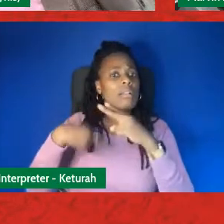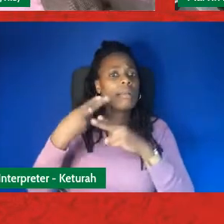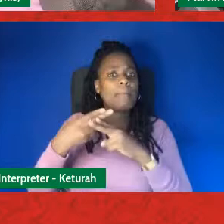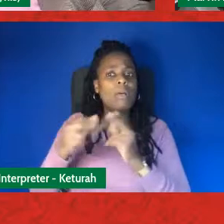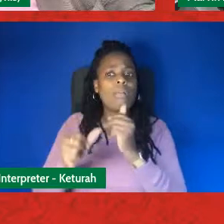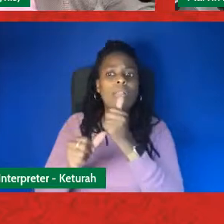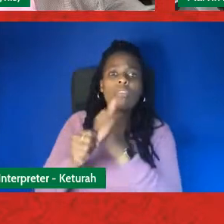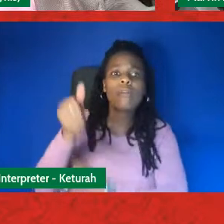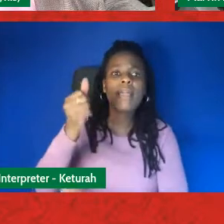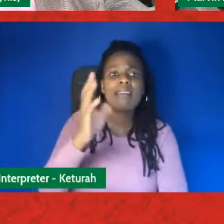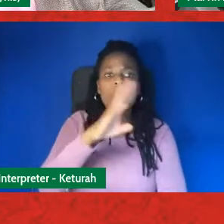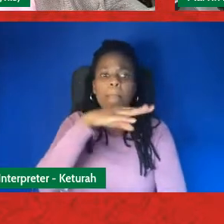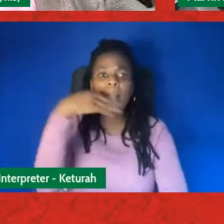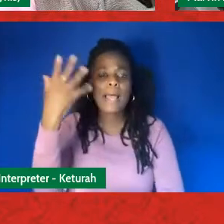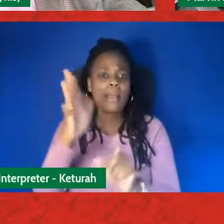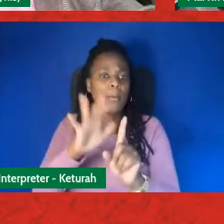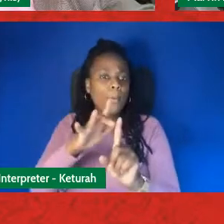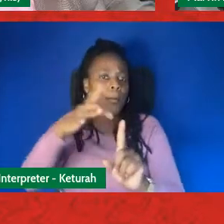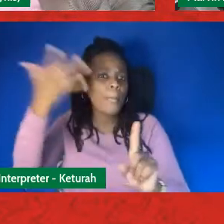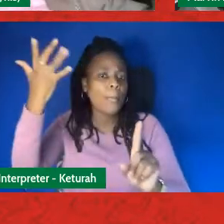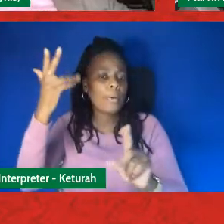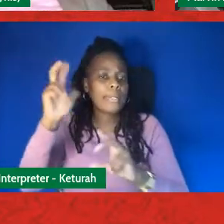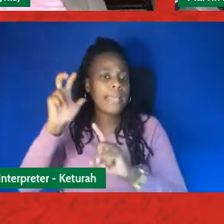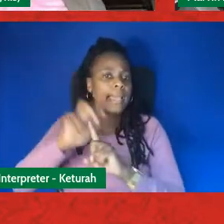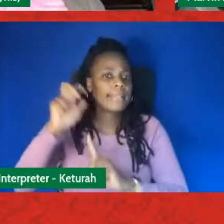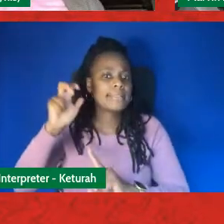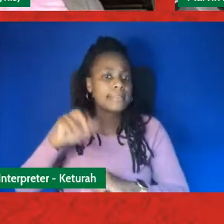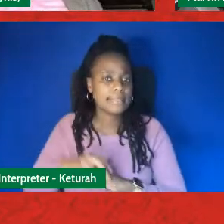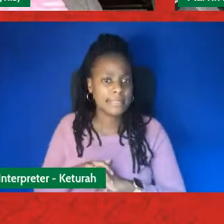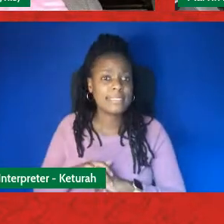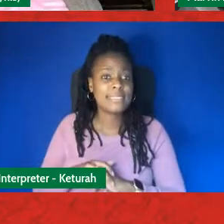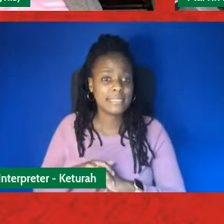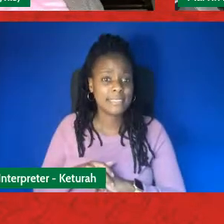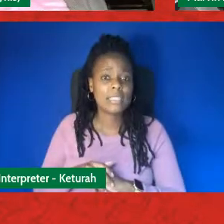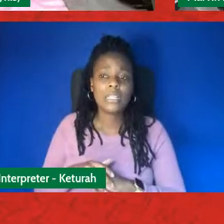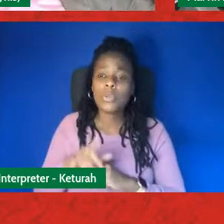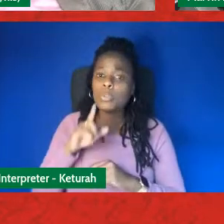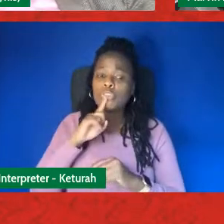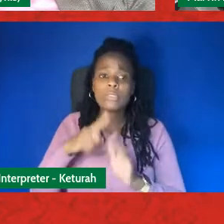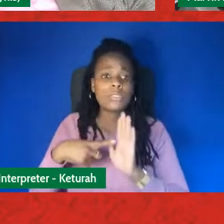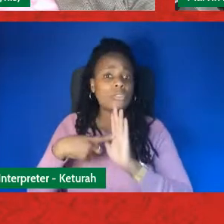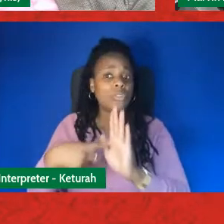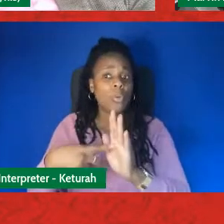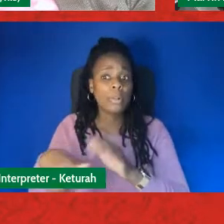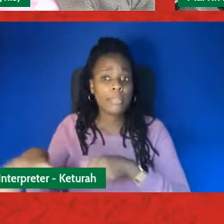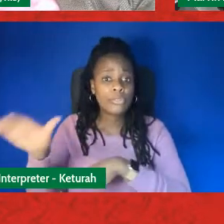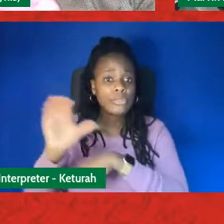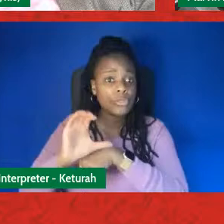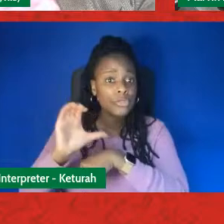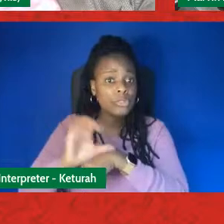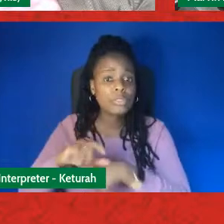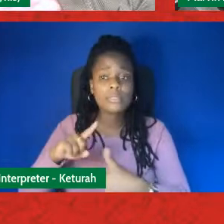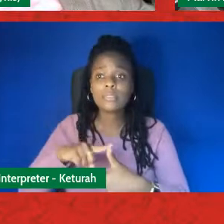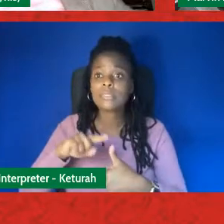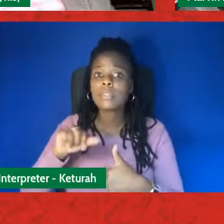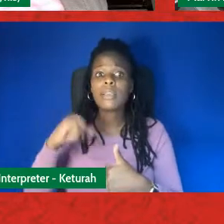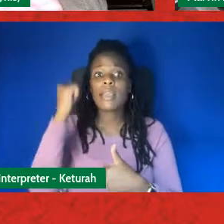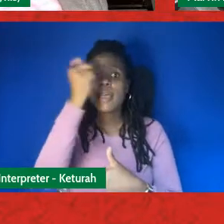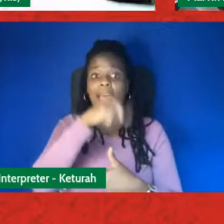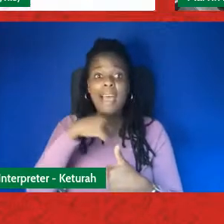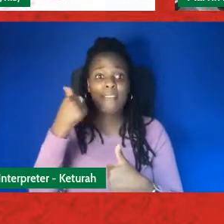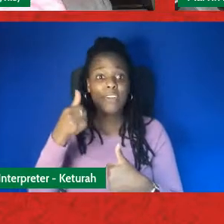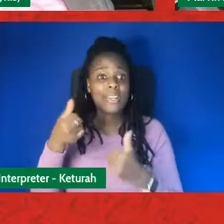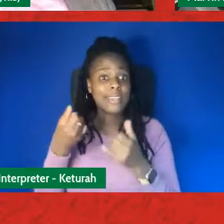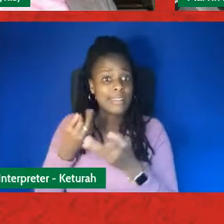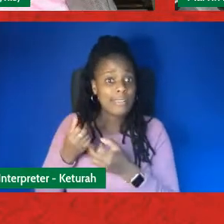of Black excellence and Black advancement that was demonstrated in the churches, demonstrated by things like the African Free School,